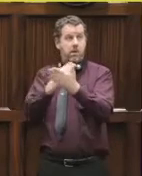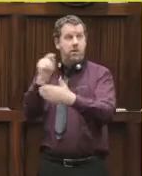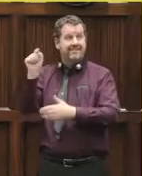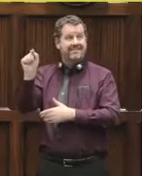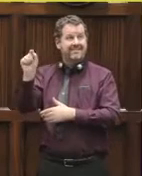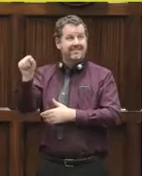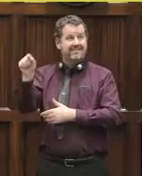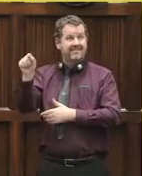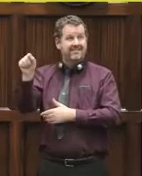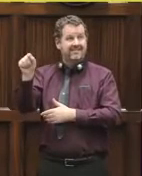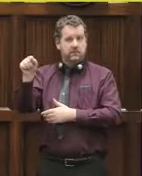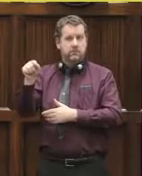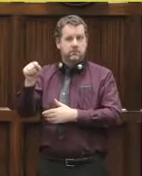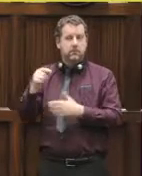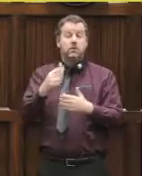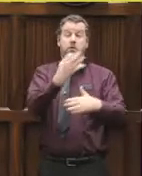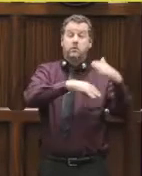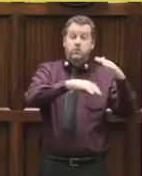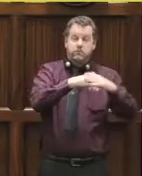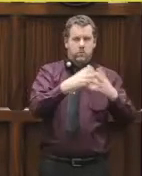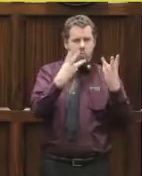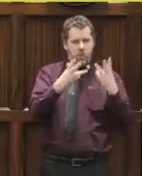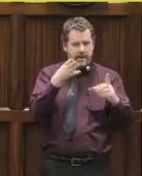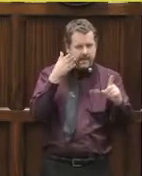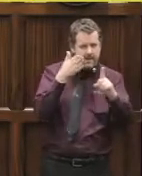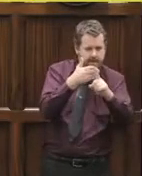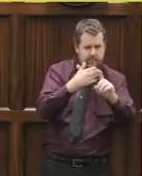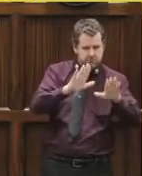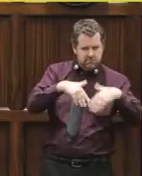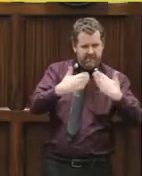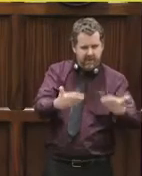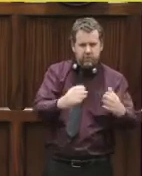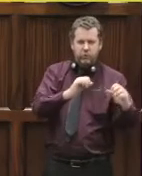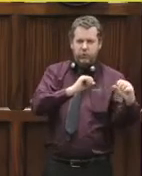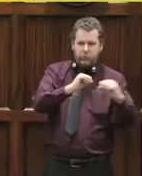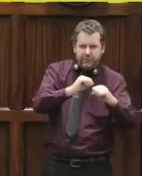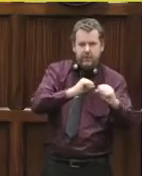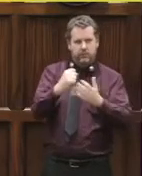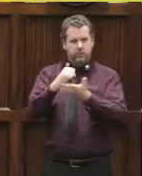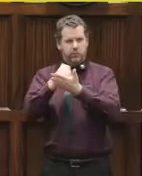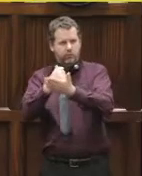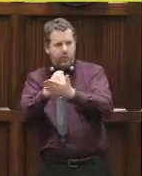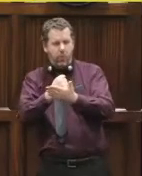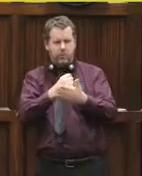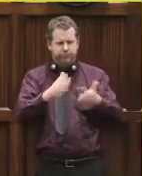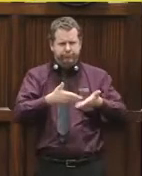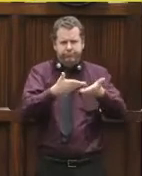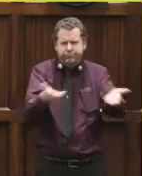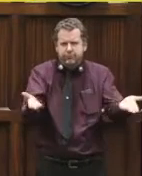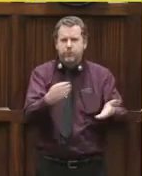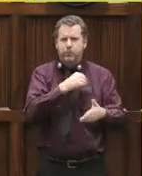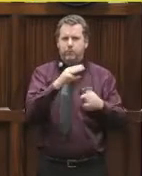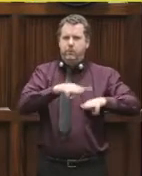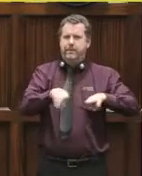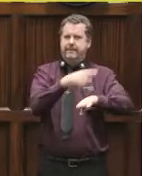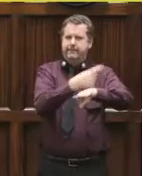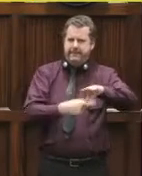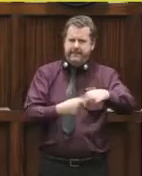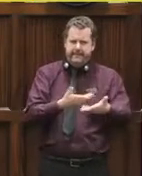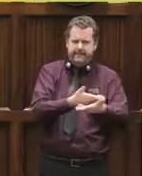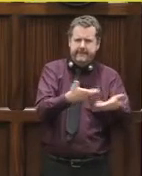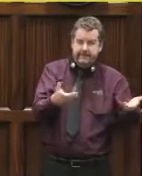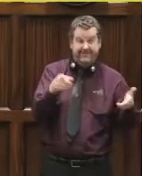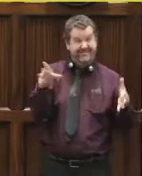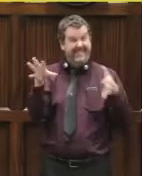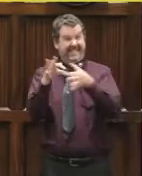process of progressing the government's objective to provide services and supports to people with disabilities, which will